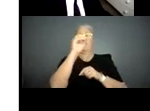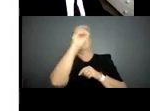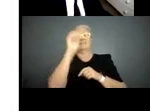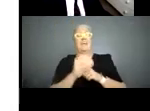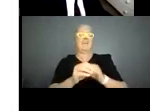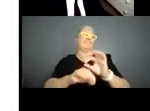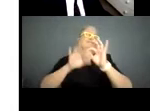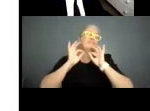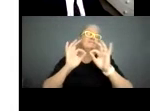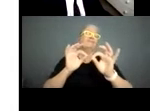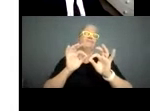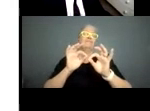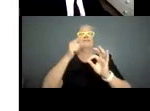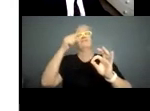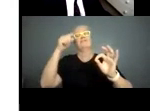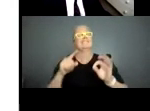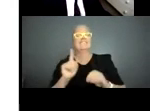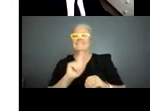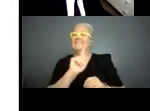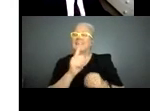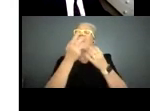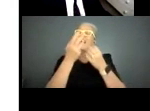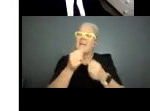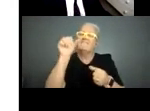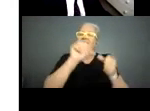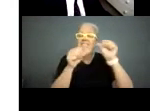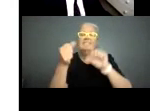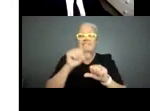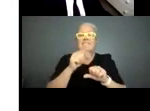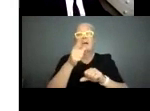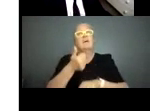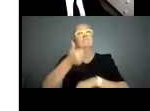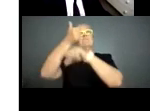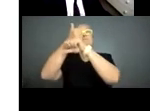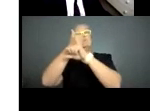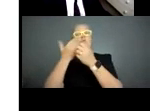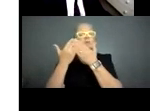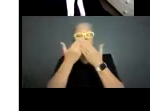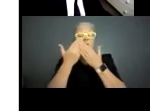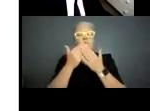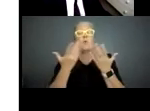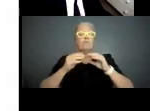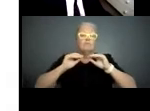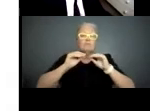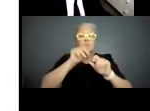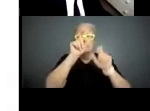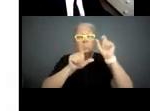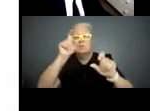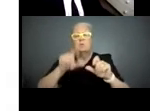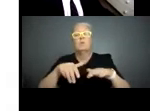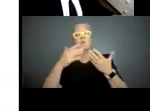teachers, principals, parents, pupils should know they can get things wrong in this journey to develop